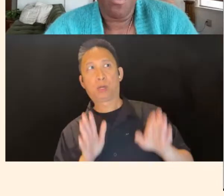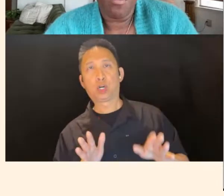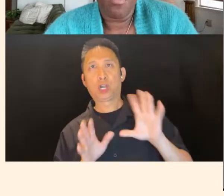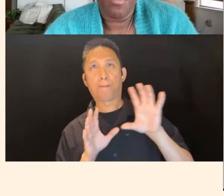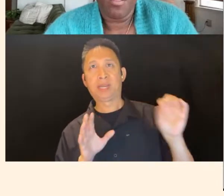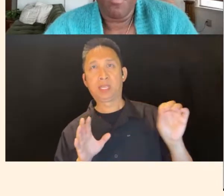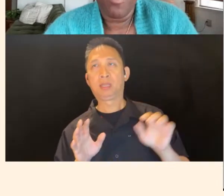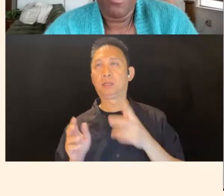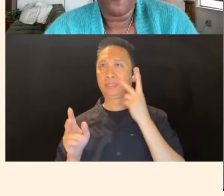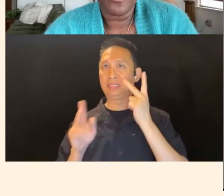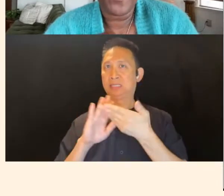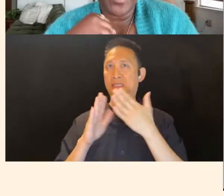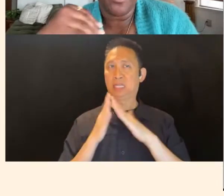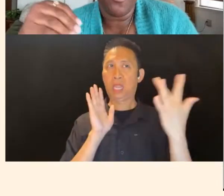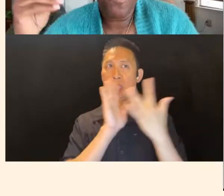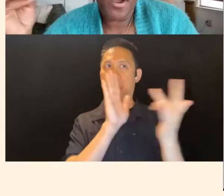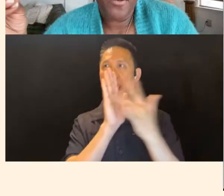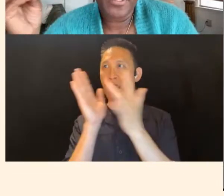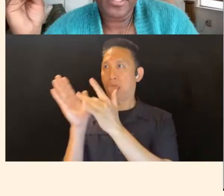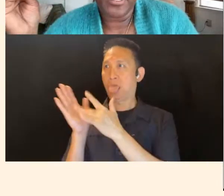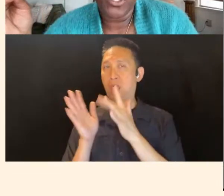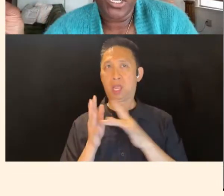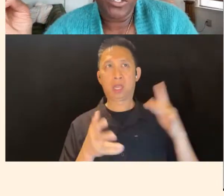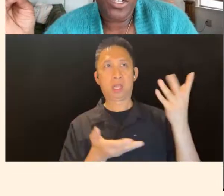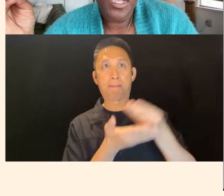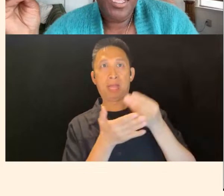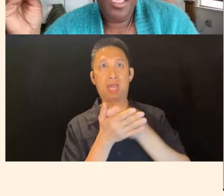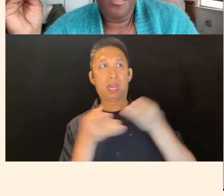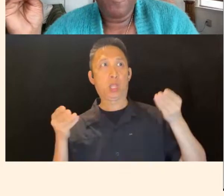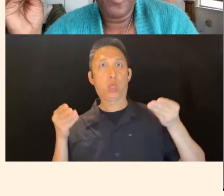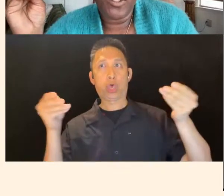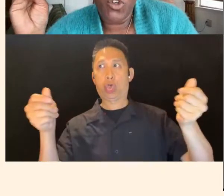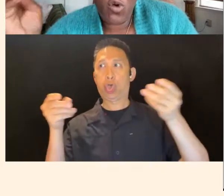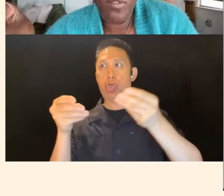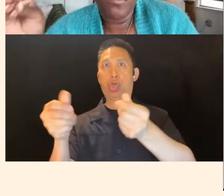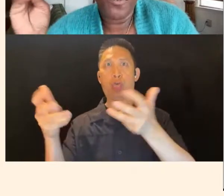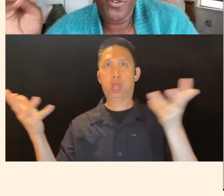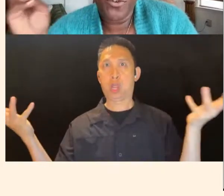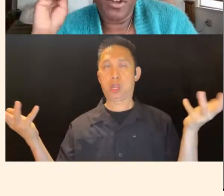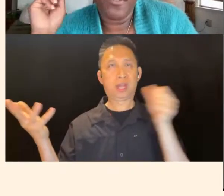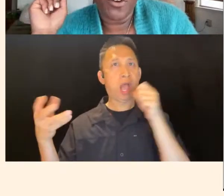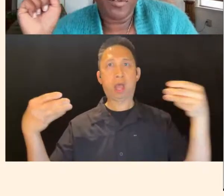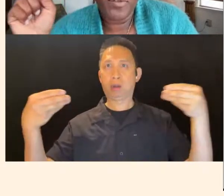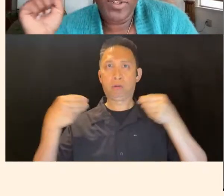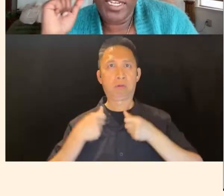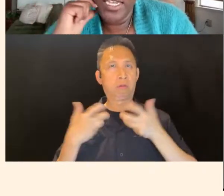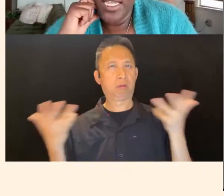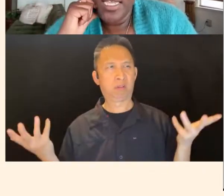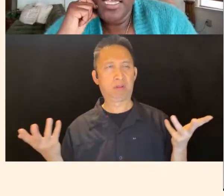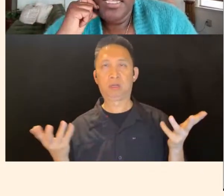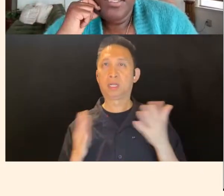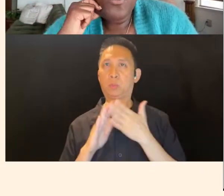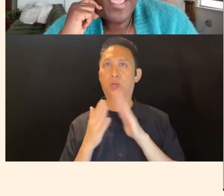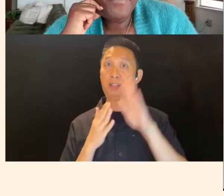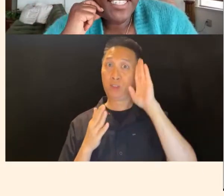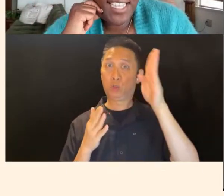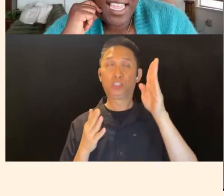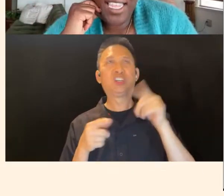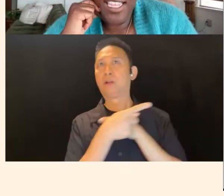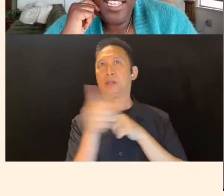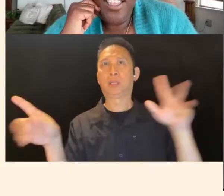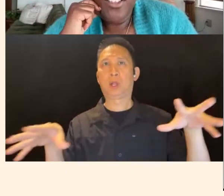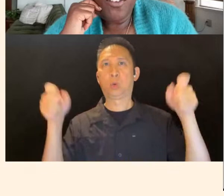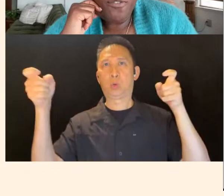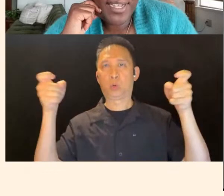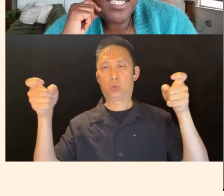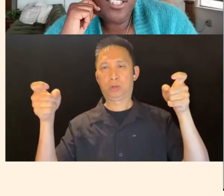who are following other priorities and agendas determine the future of your community. You have a